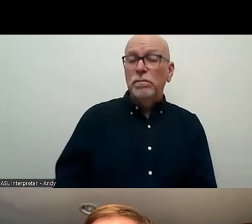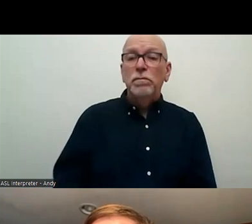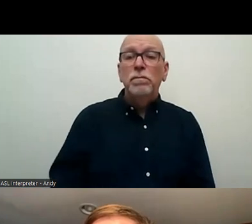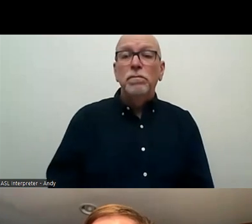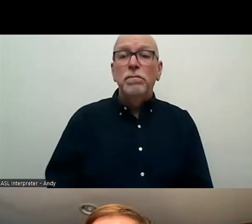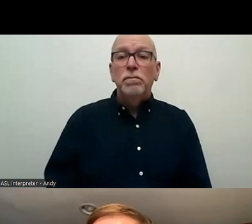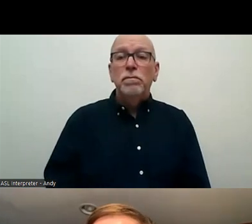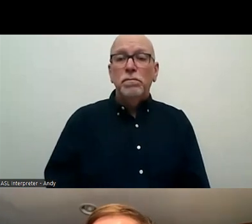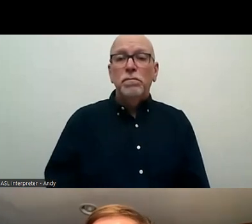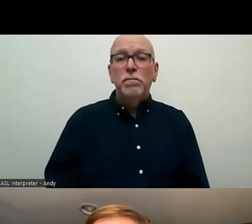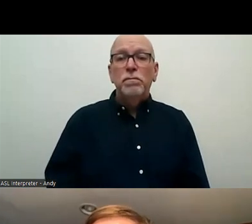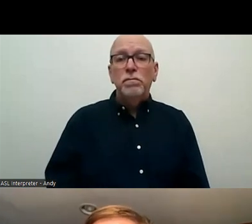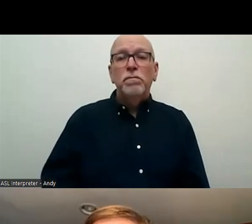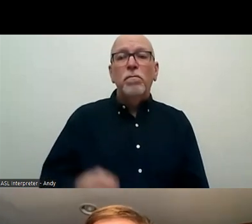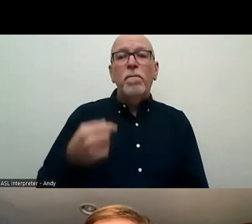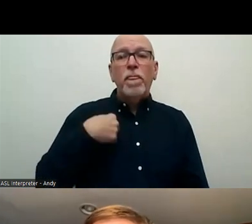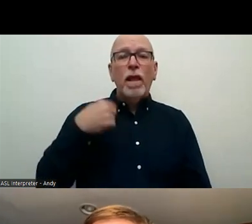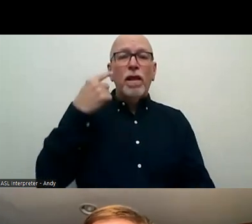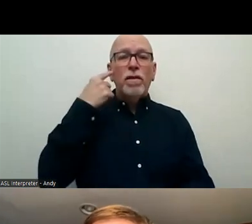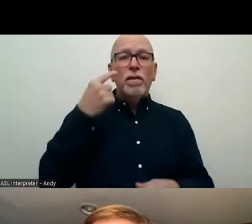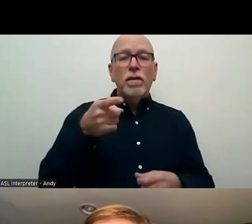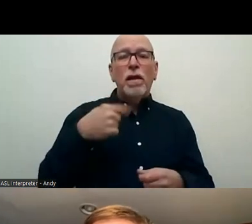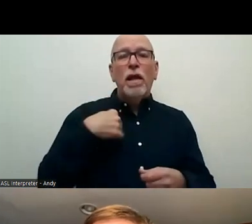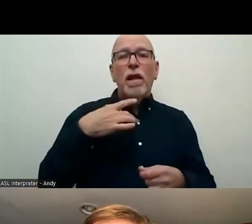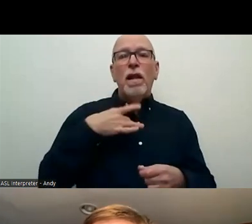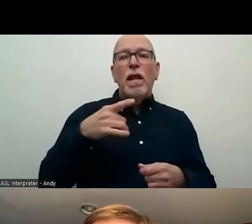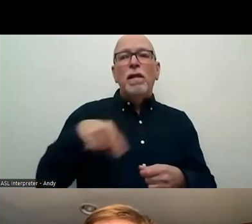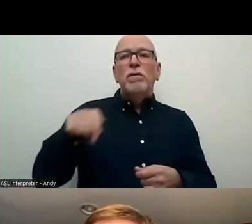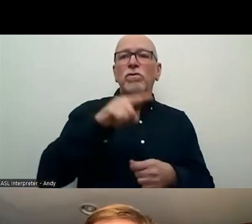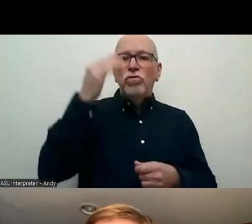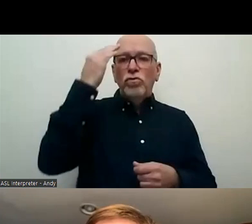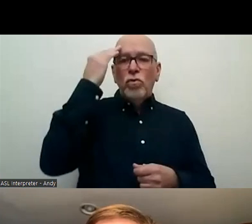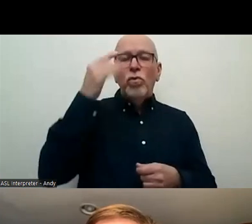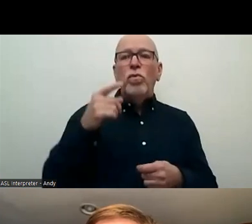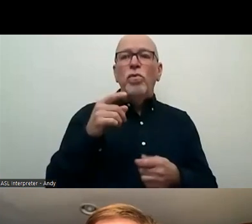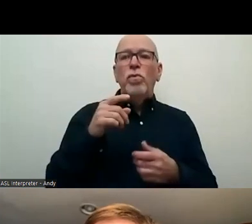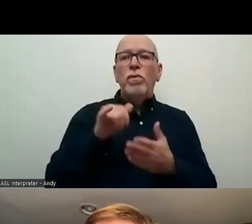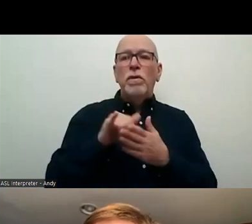i think i'd like our viewers to know that the individuals um